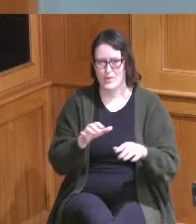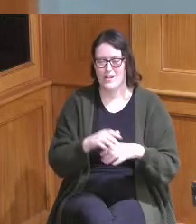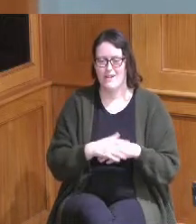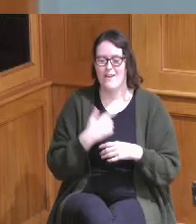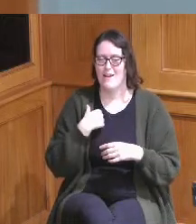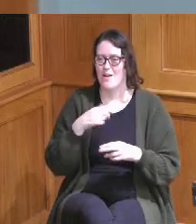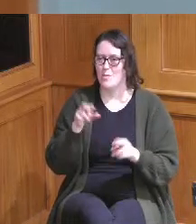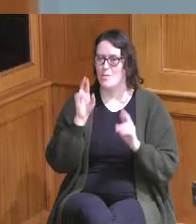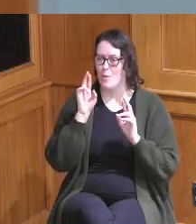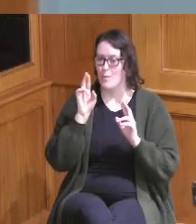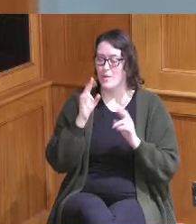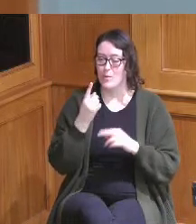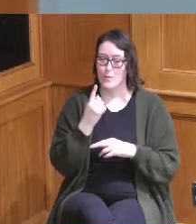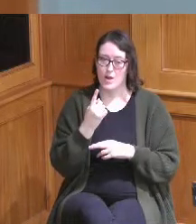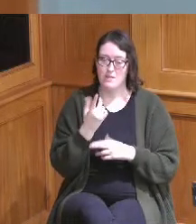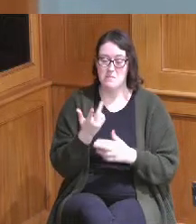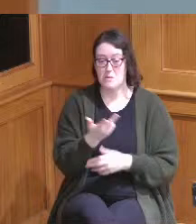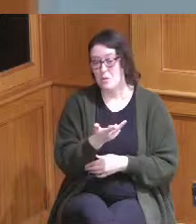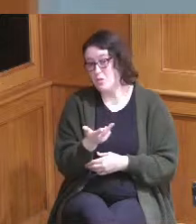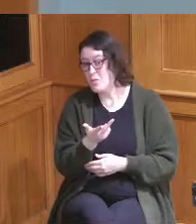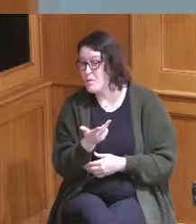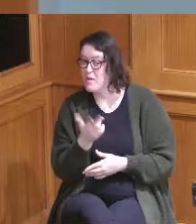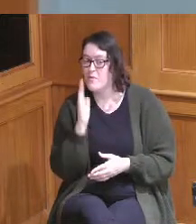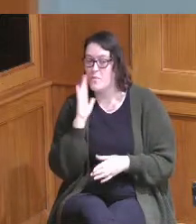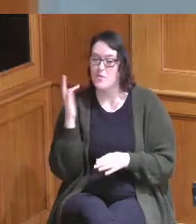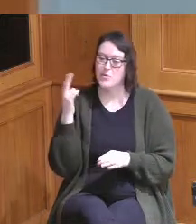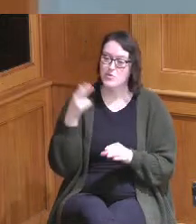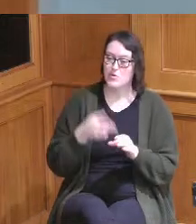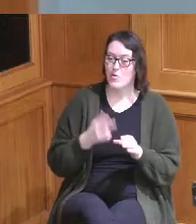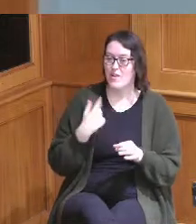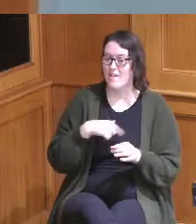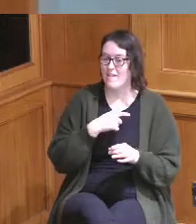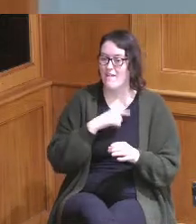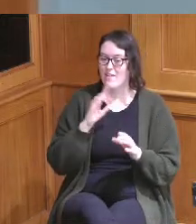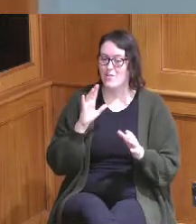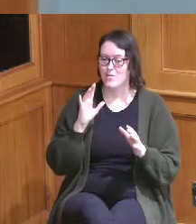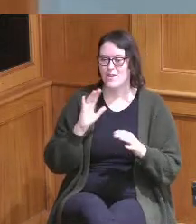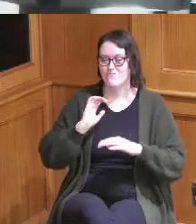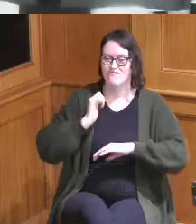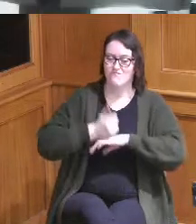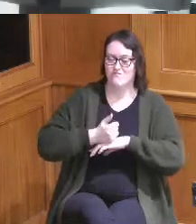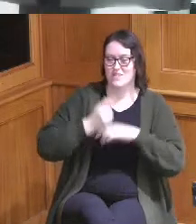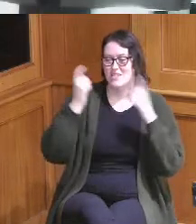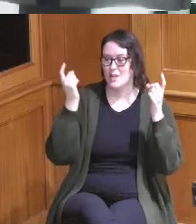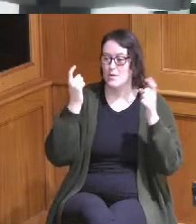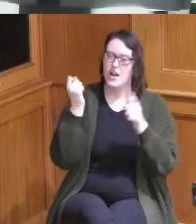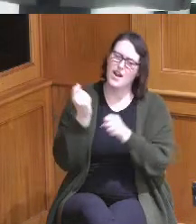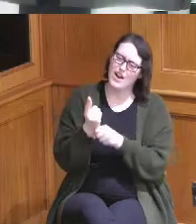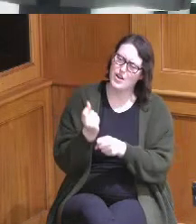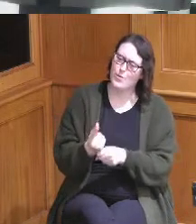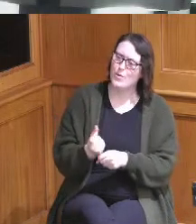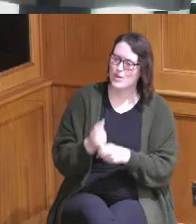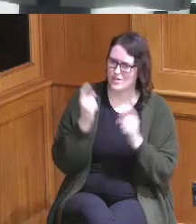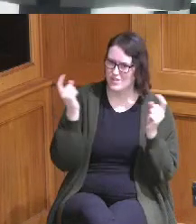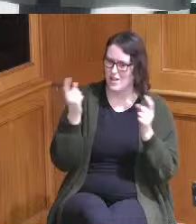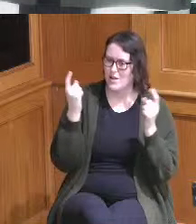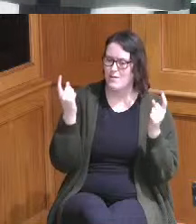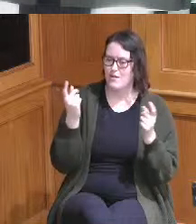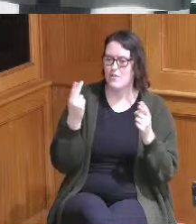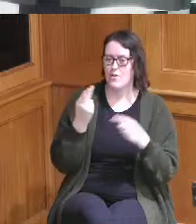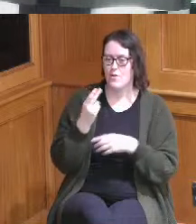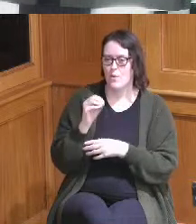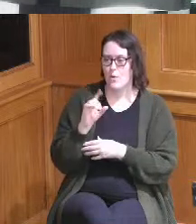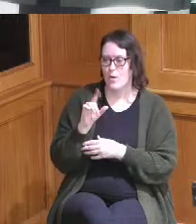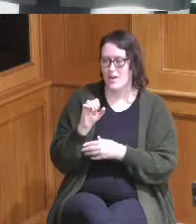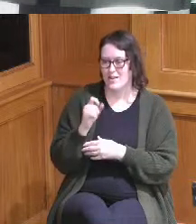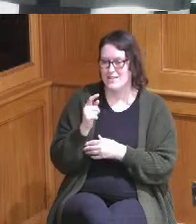that one of you or all of you would join us as we put this celebration, a yearly celebration of holistic